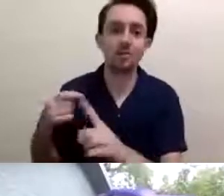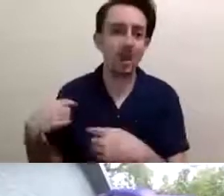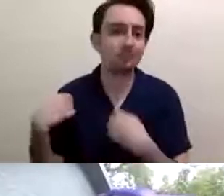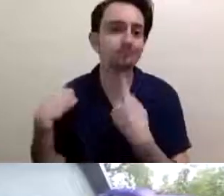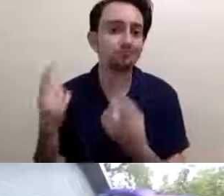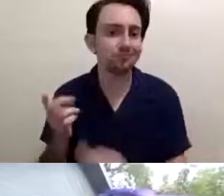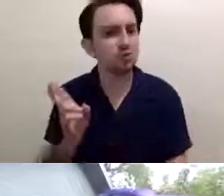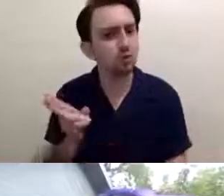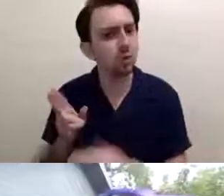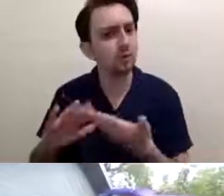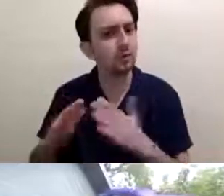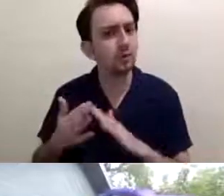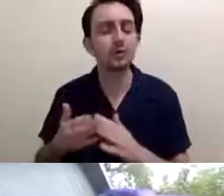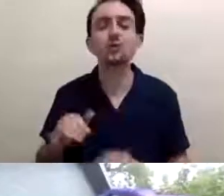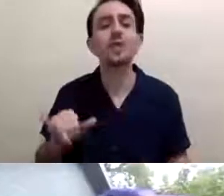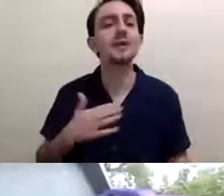try to bring that to that committee. Thanks.